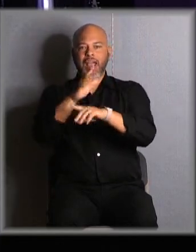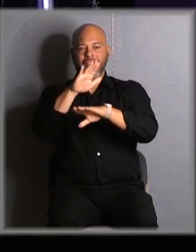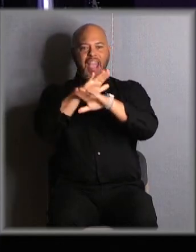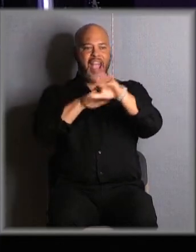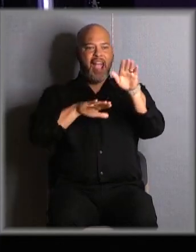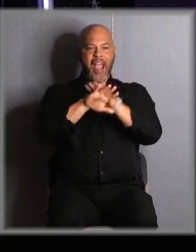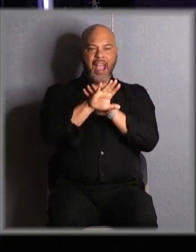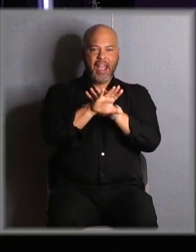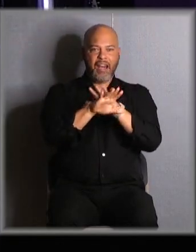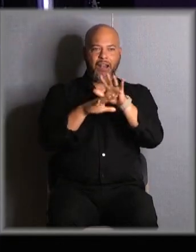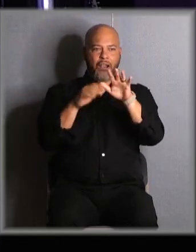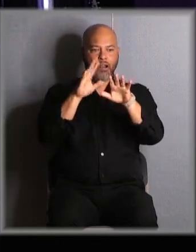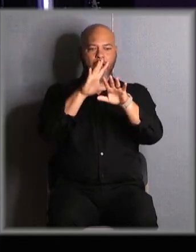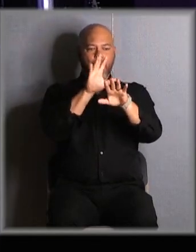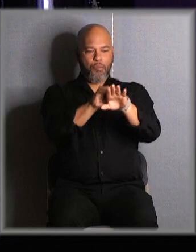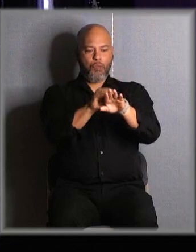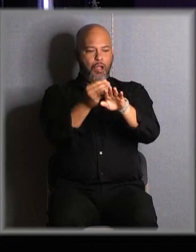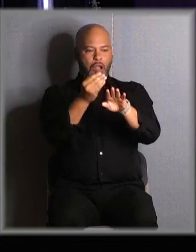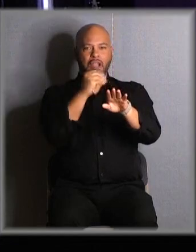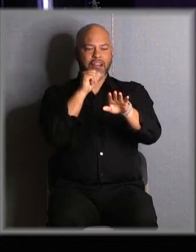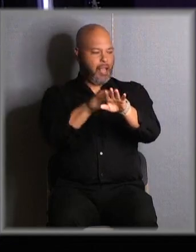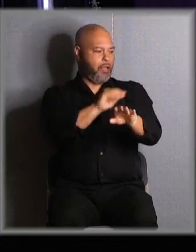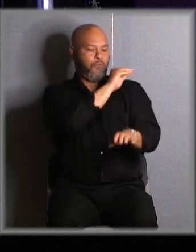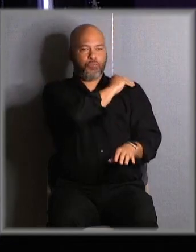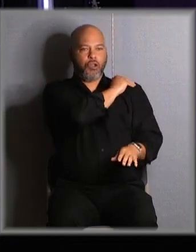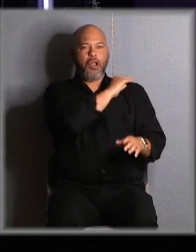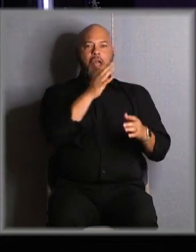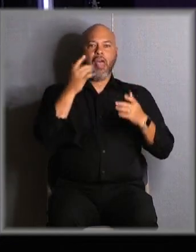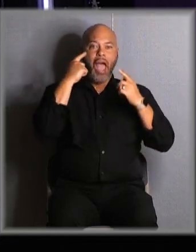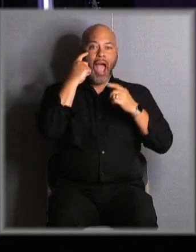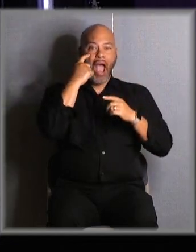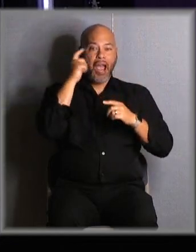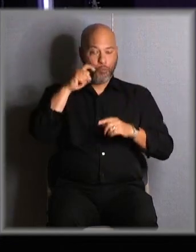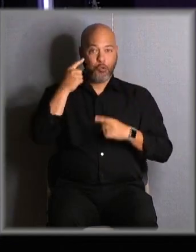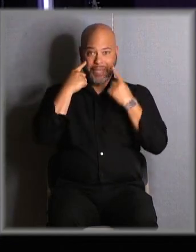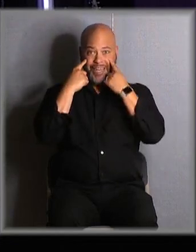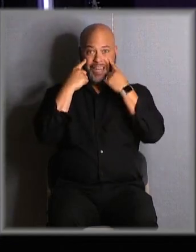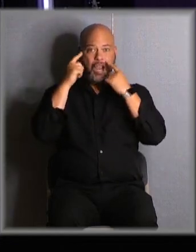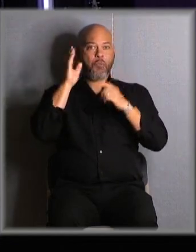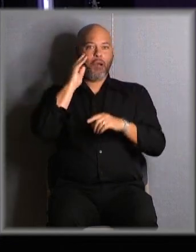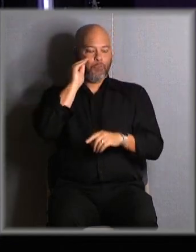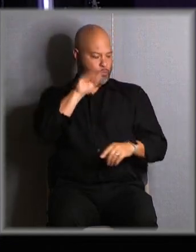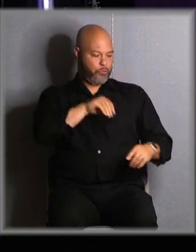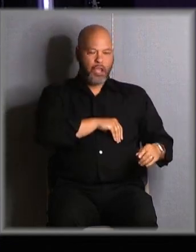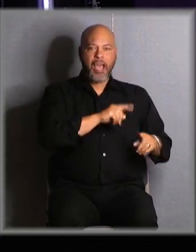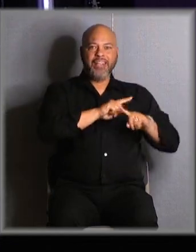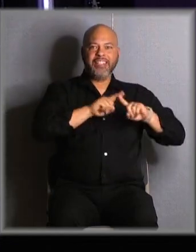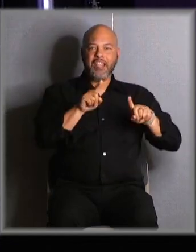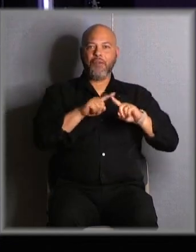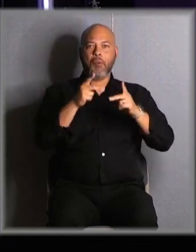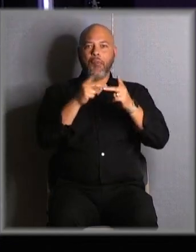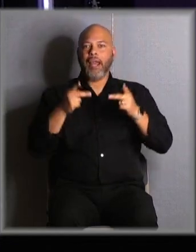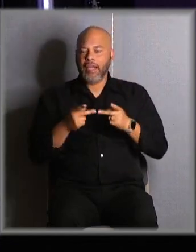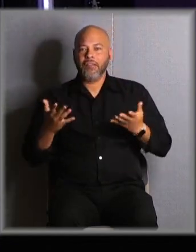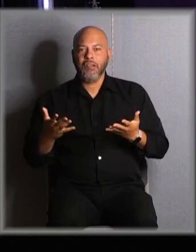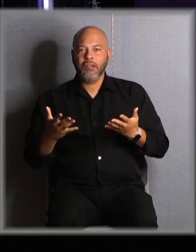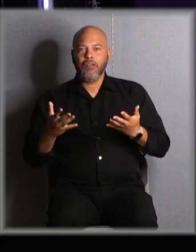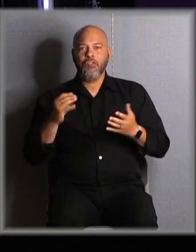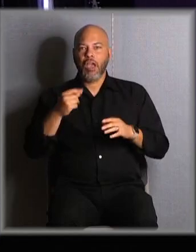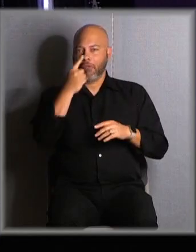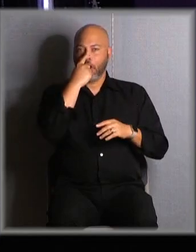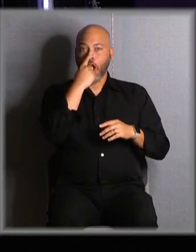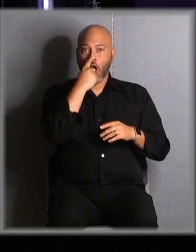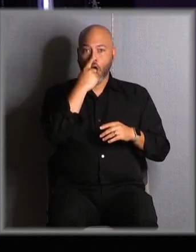amen, somewhere on the shoulder. You got the eye supposed to be where it's located. It's now on the chin, and you got the